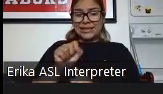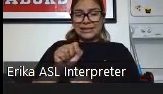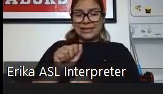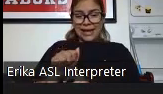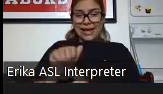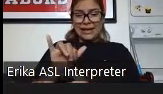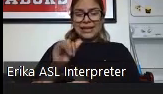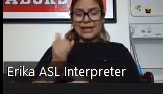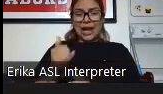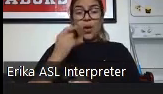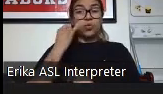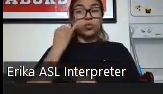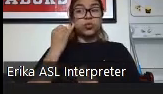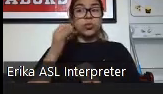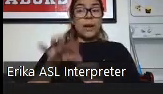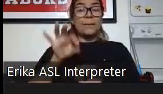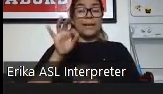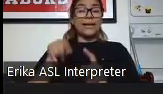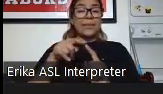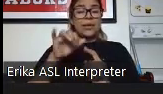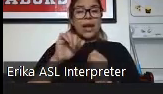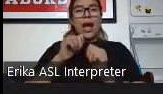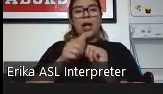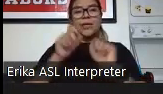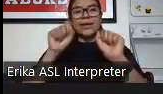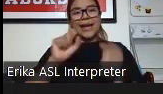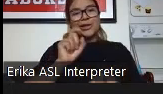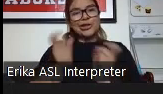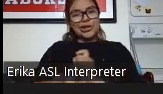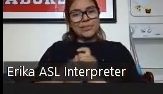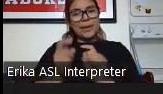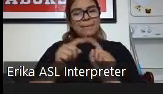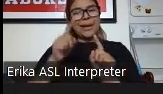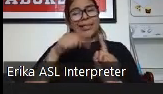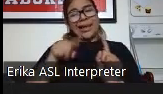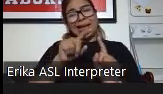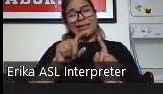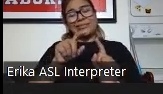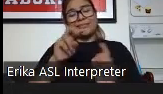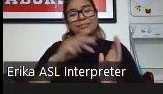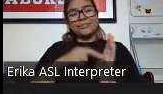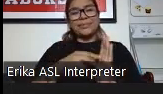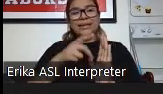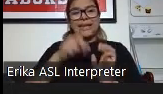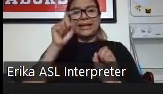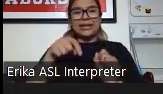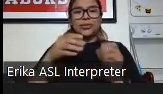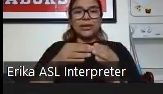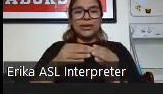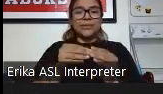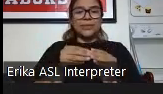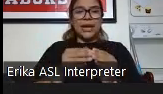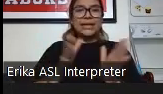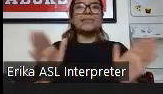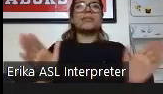one of the best avenues of implementing these changes, but they would need to be expanded, empowered, and